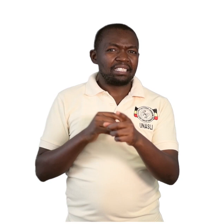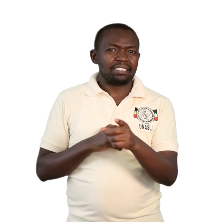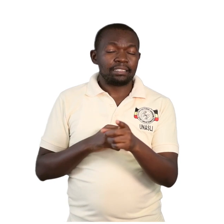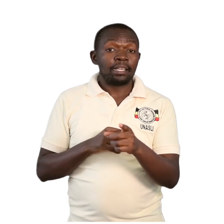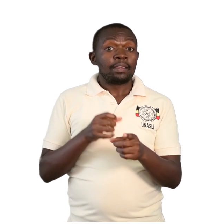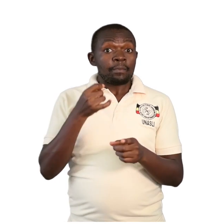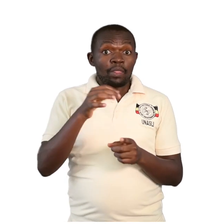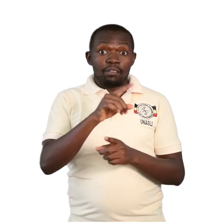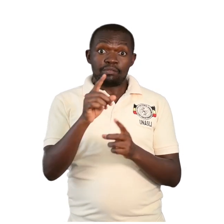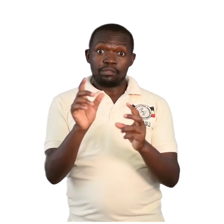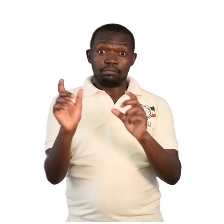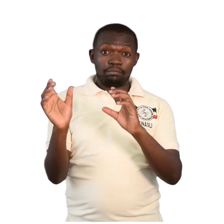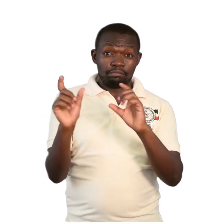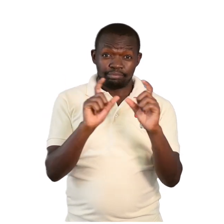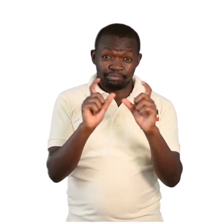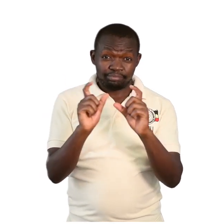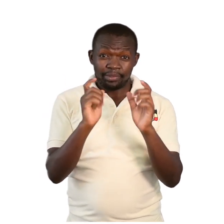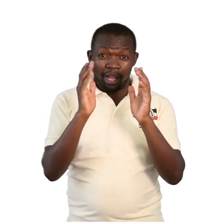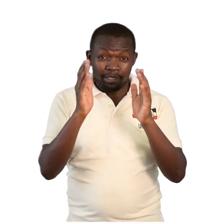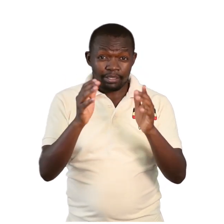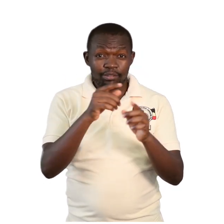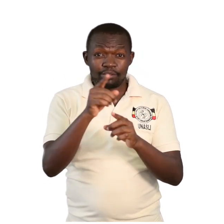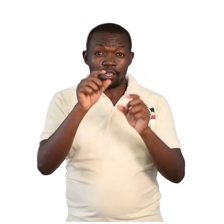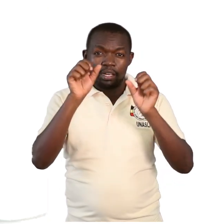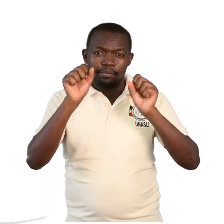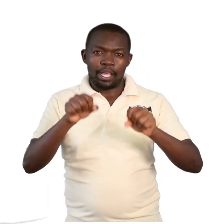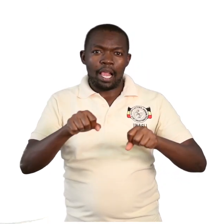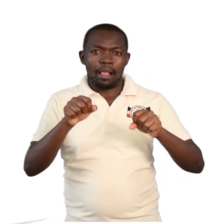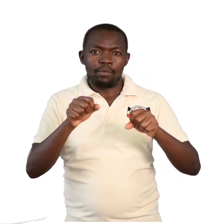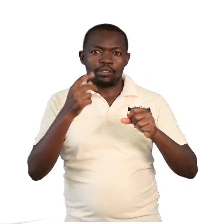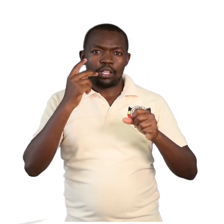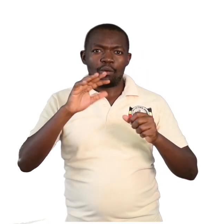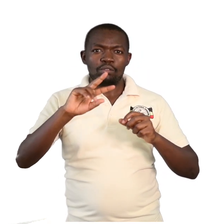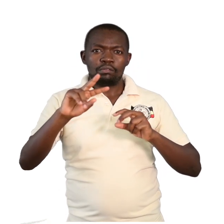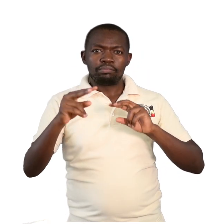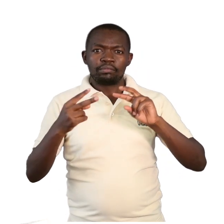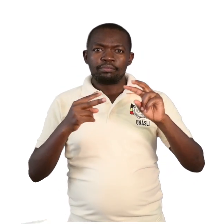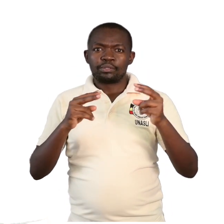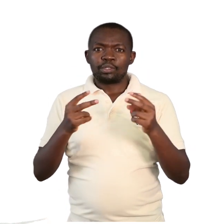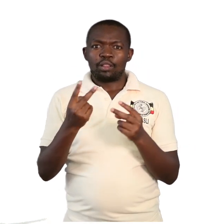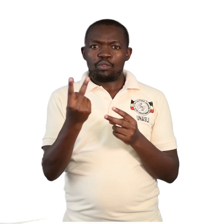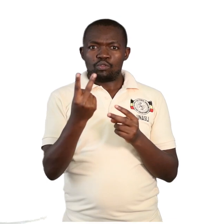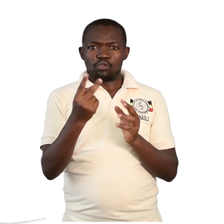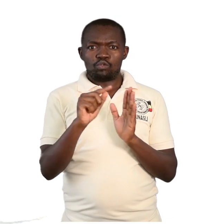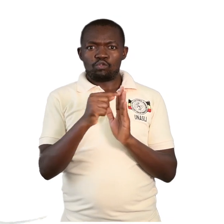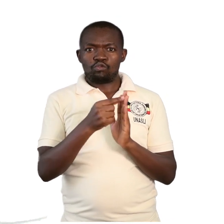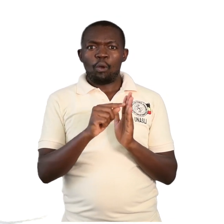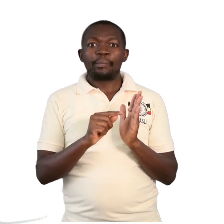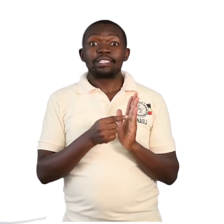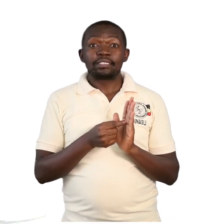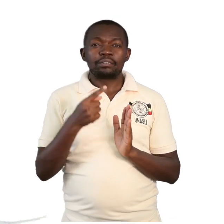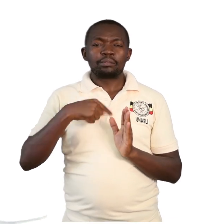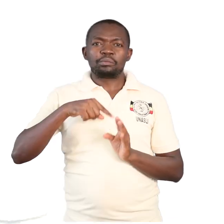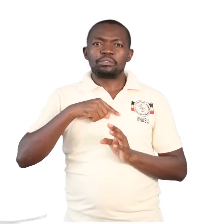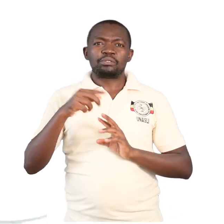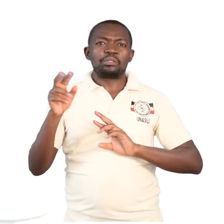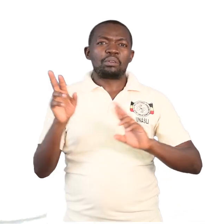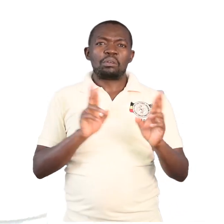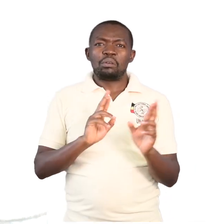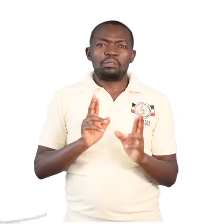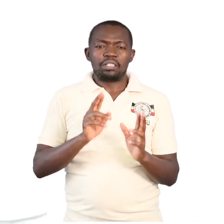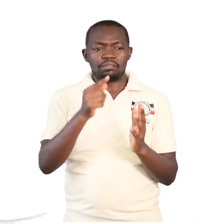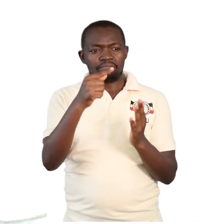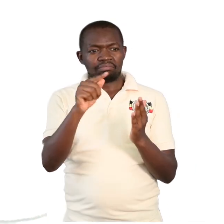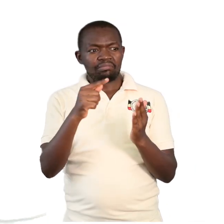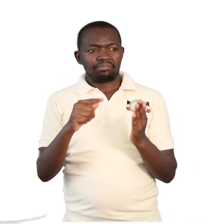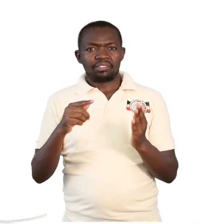you have been paying attention, you'll be able to answer those 2 objectives. We've already ticked them off on our